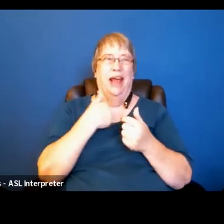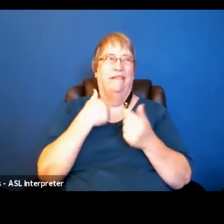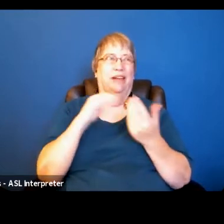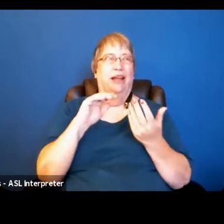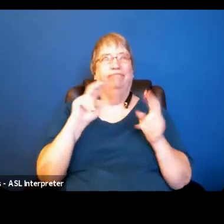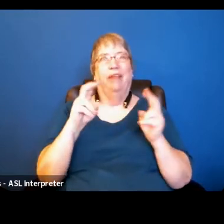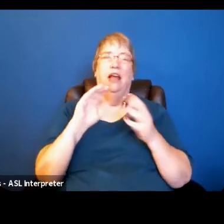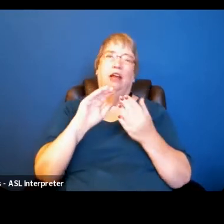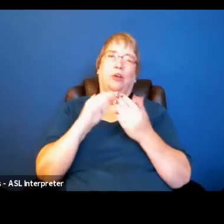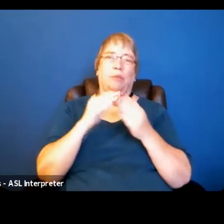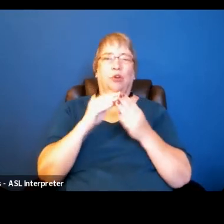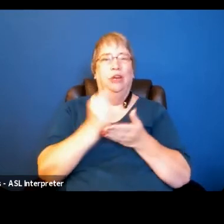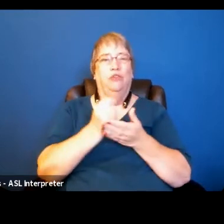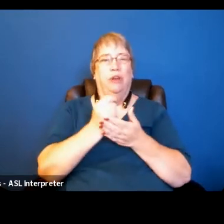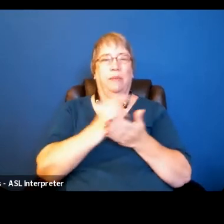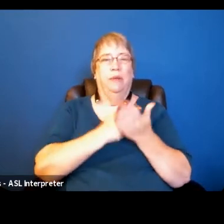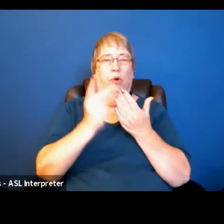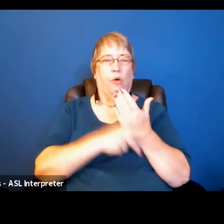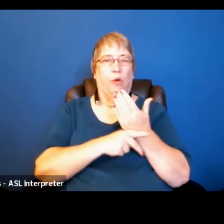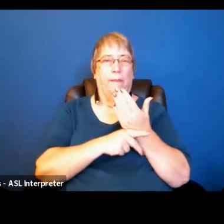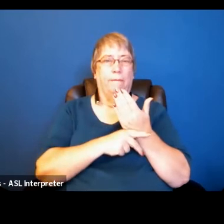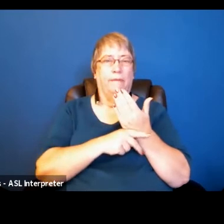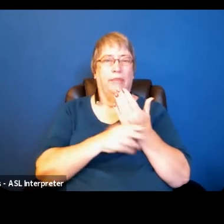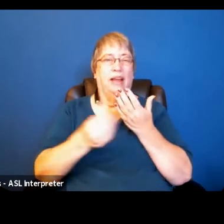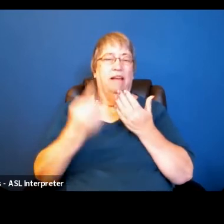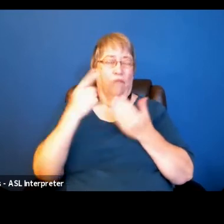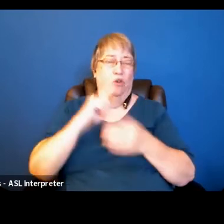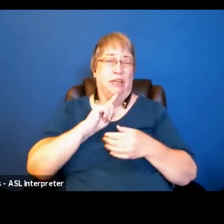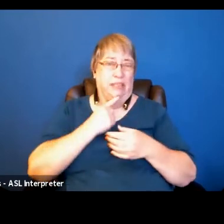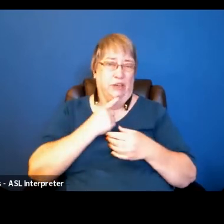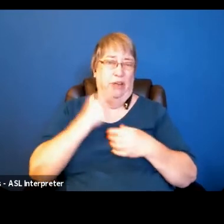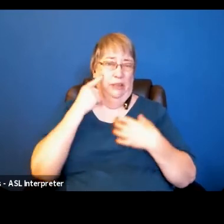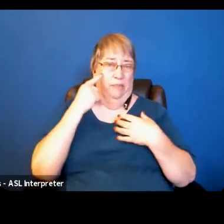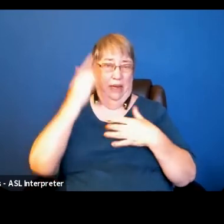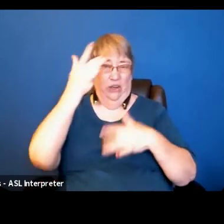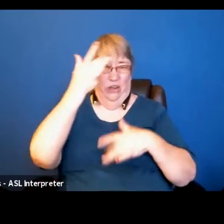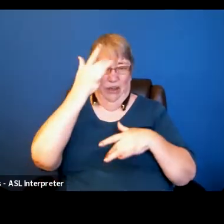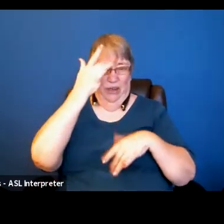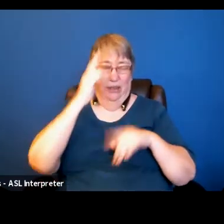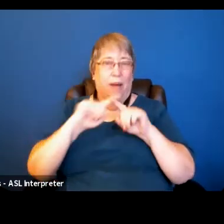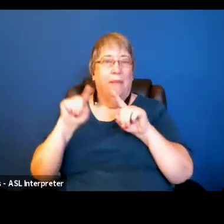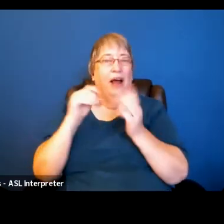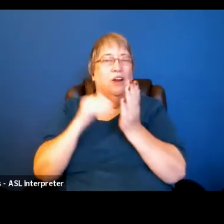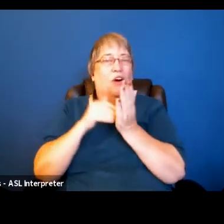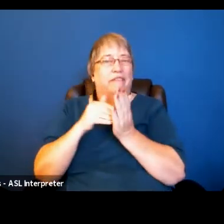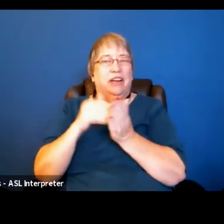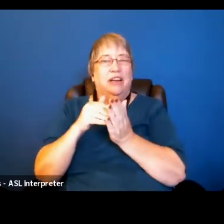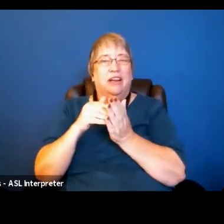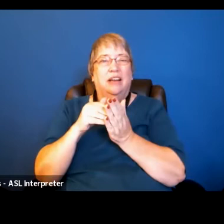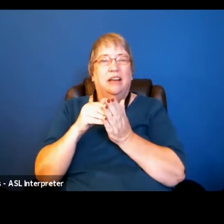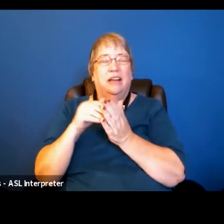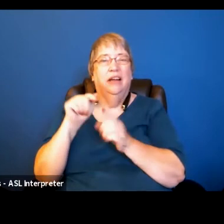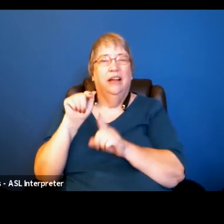programs around the state that serve individuals with serious mental illness, but oftentimes those are just